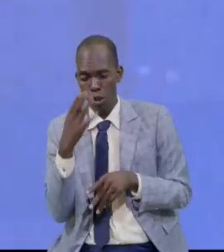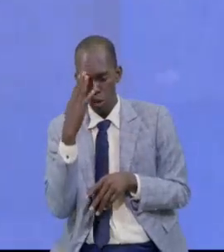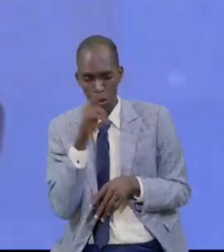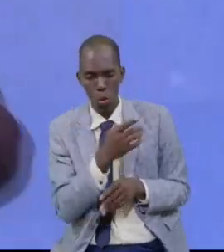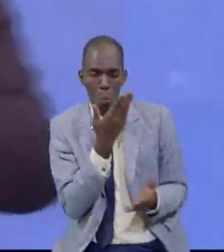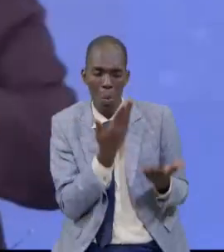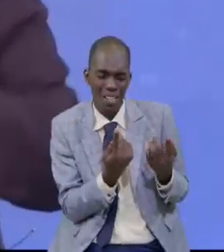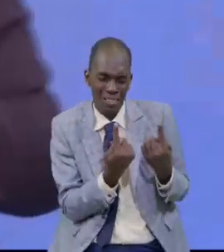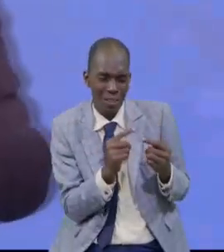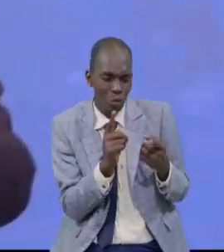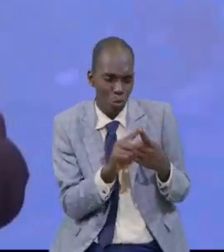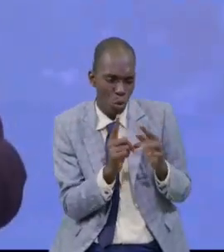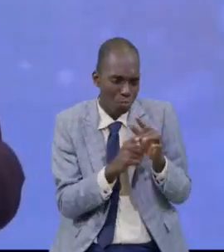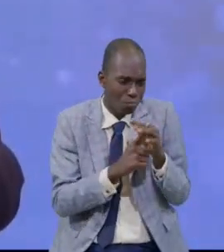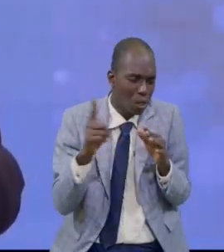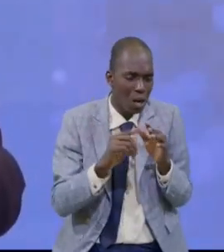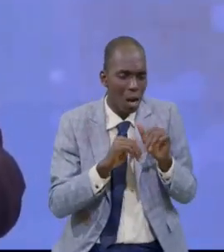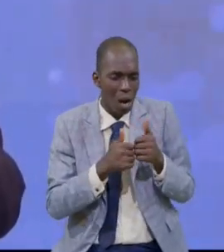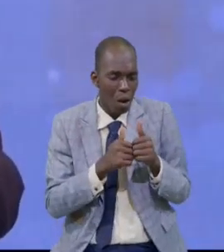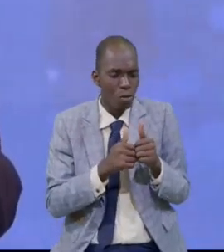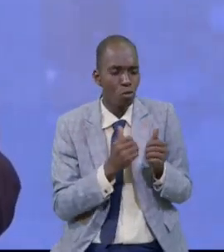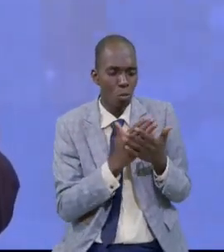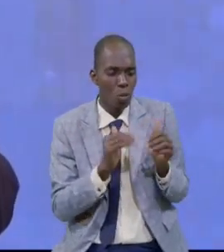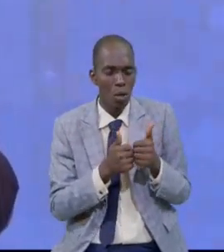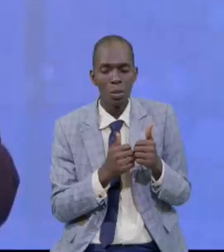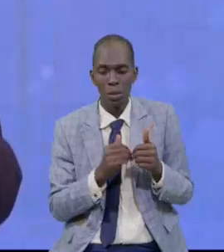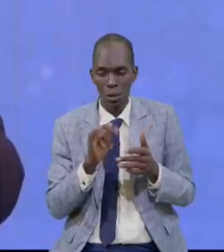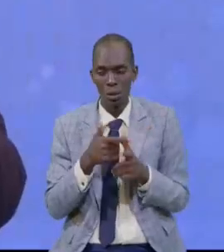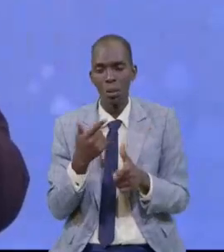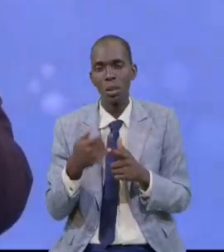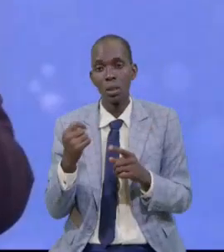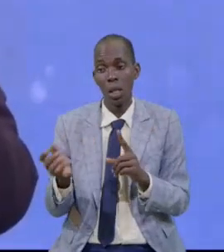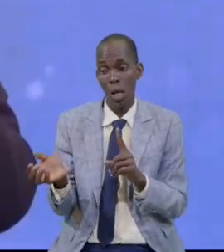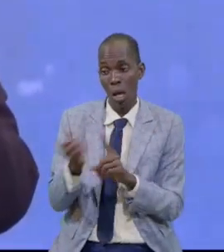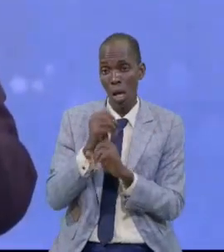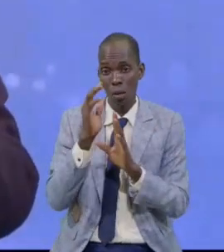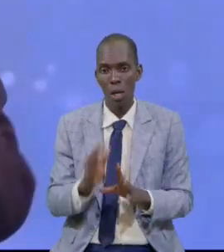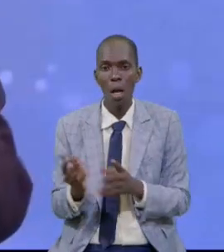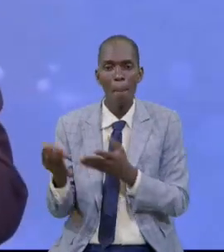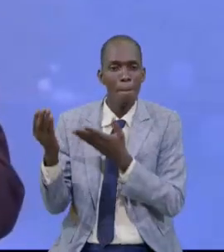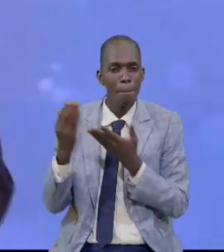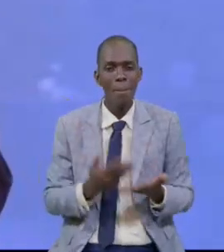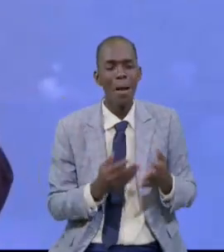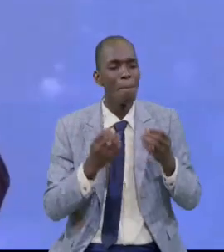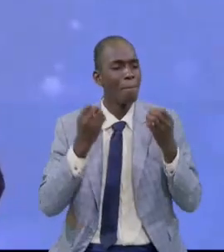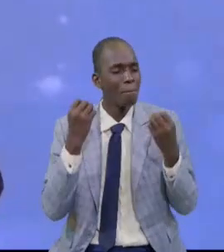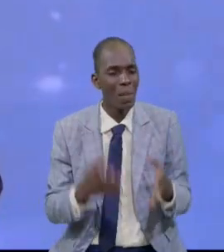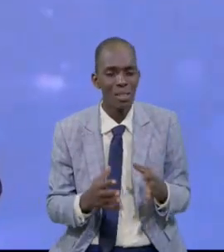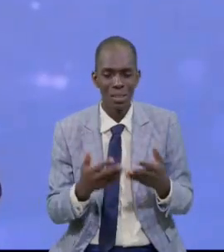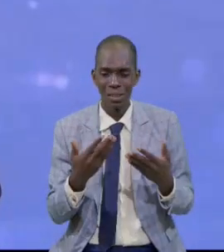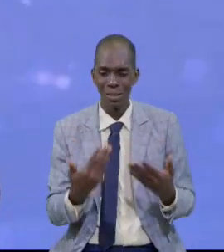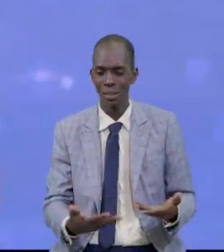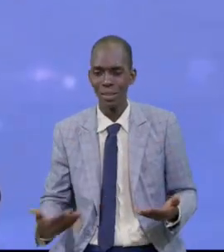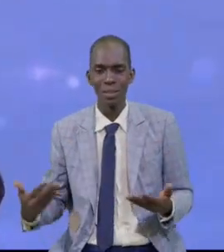And so they come with quite a lot of gadgets, a lot of things